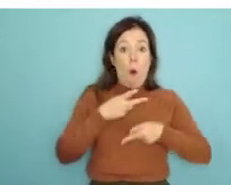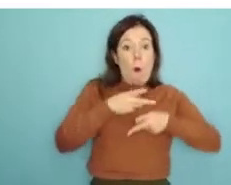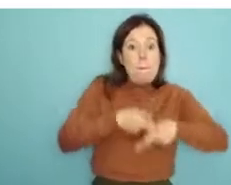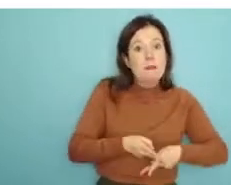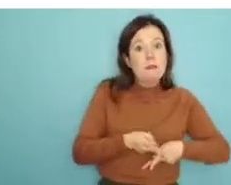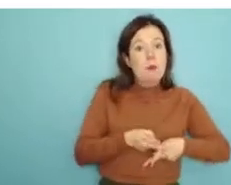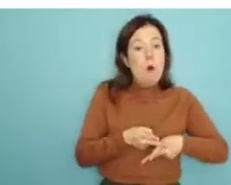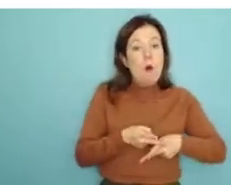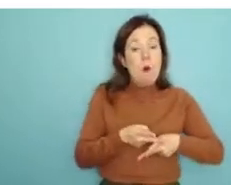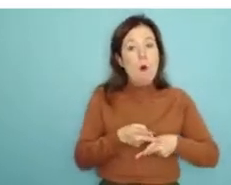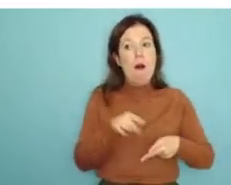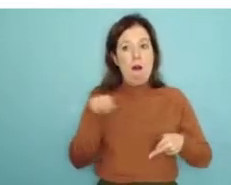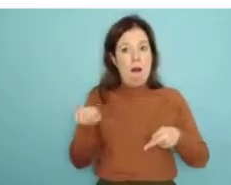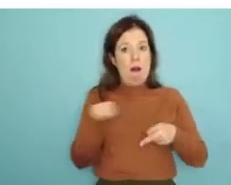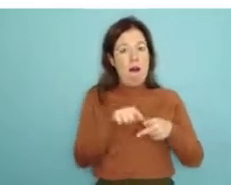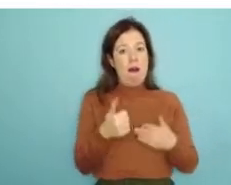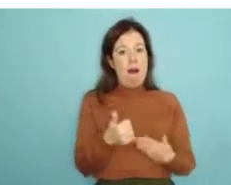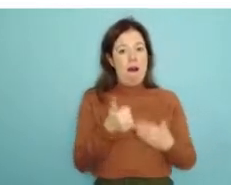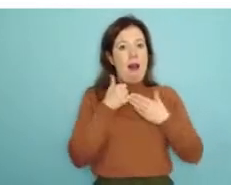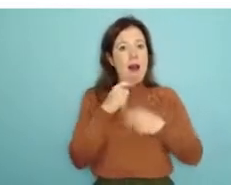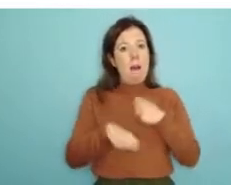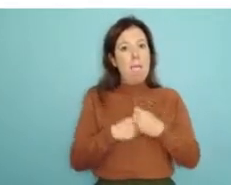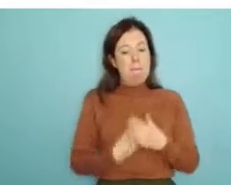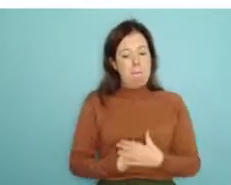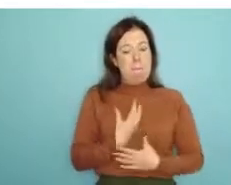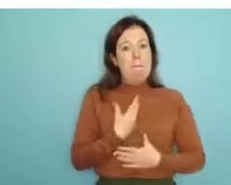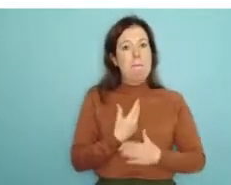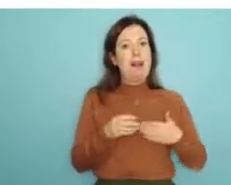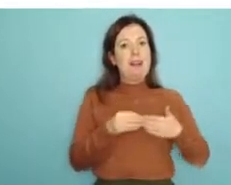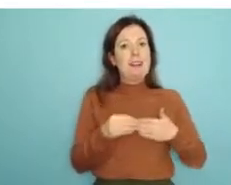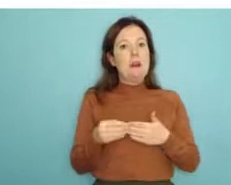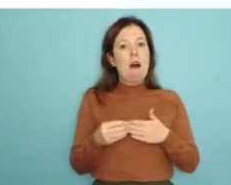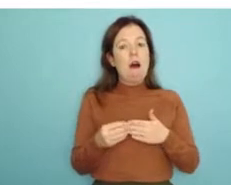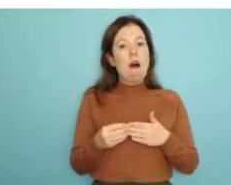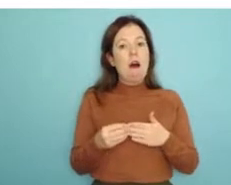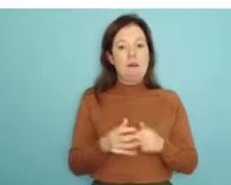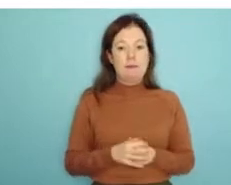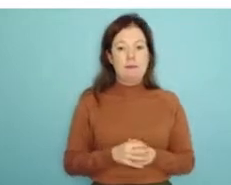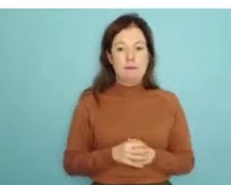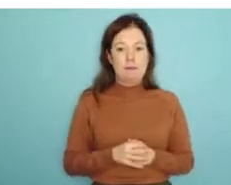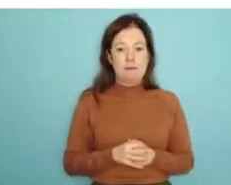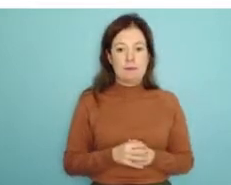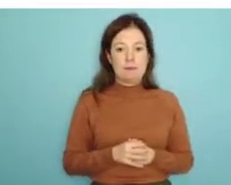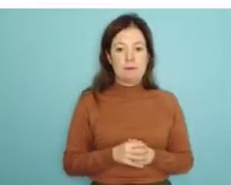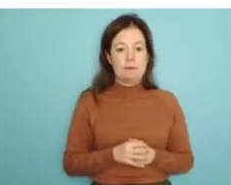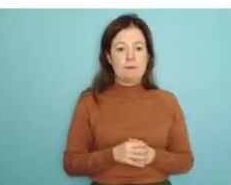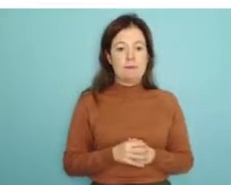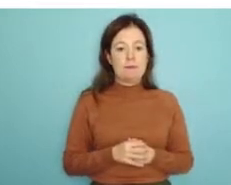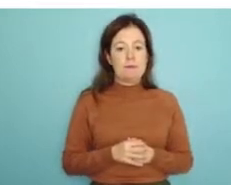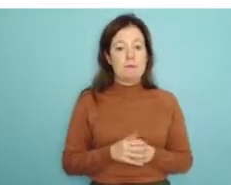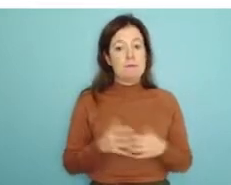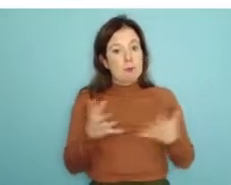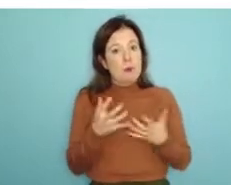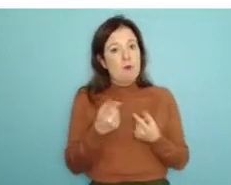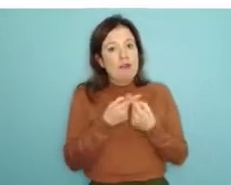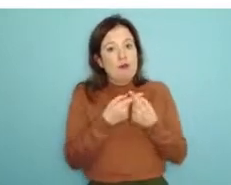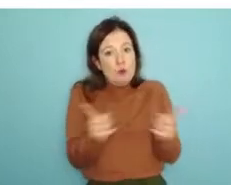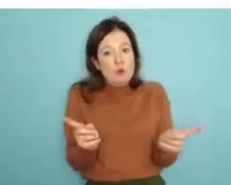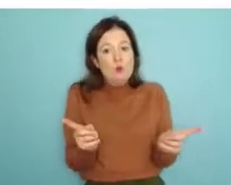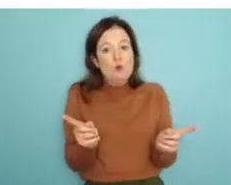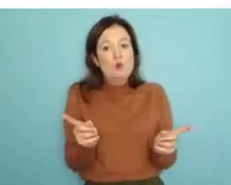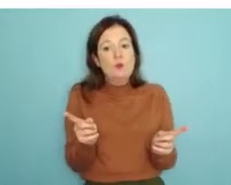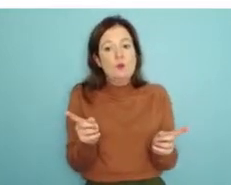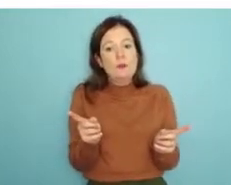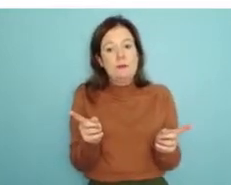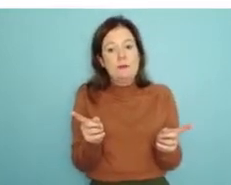is a way to develop those leadership skills. So now I'd really encourage you to think of someone